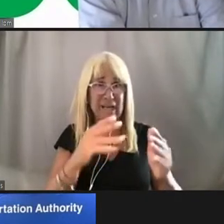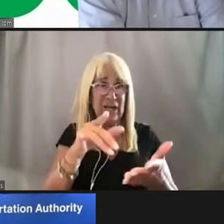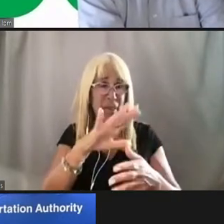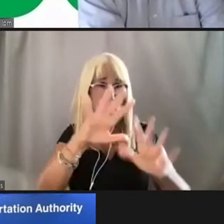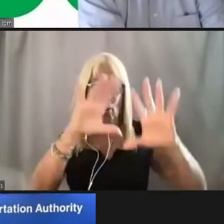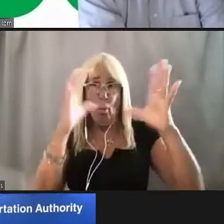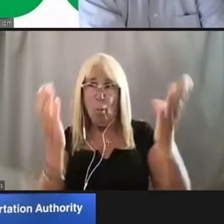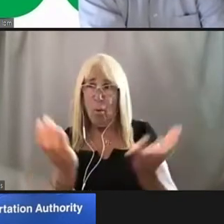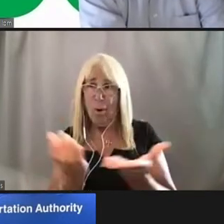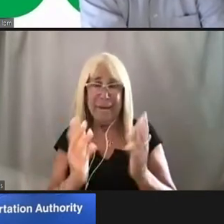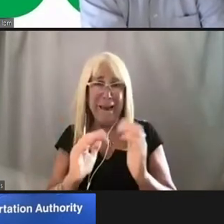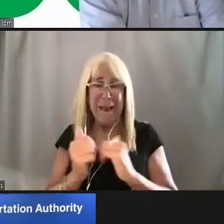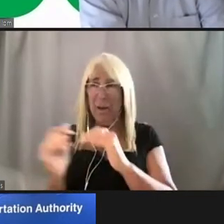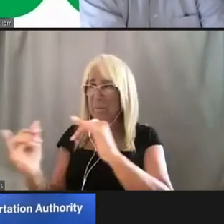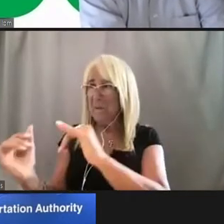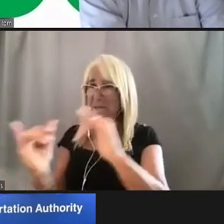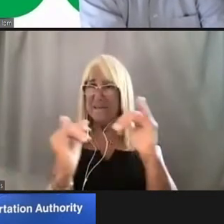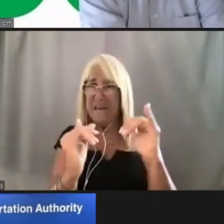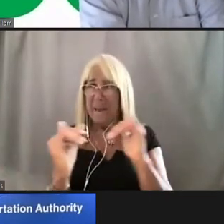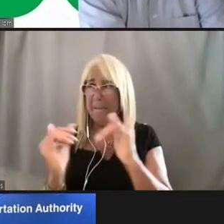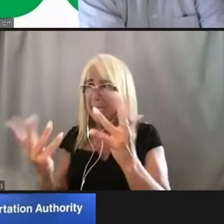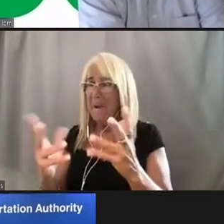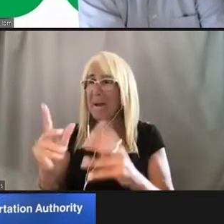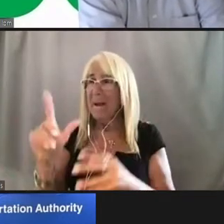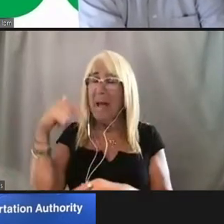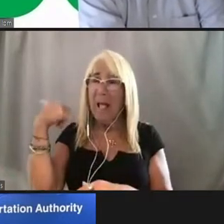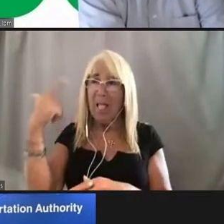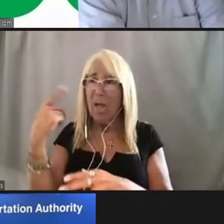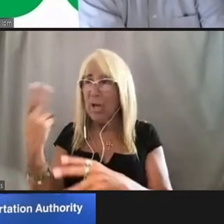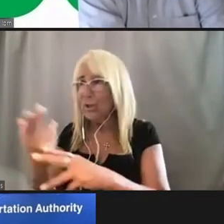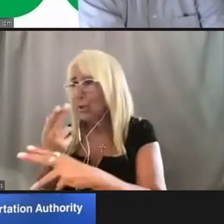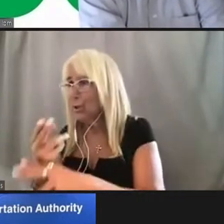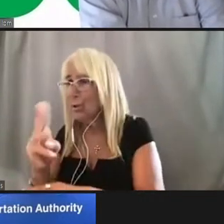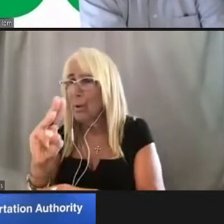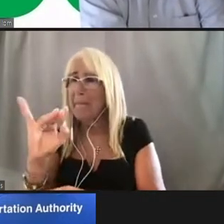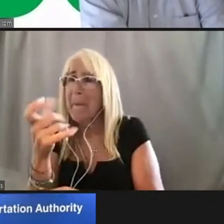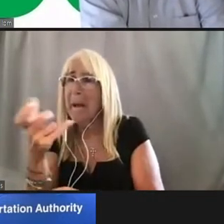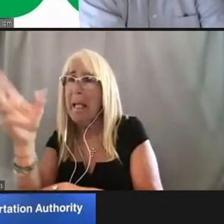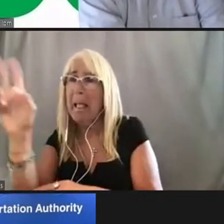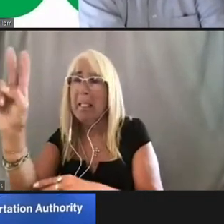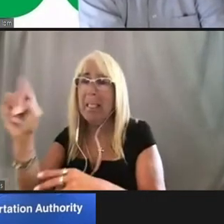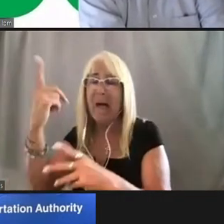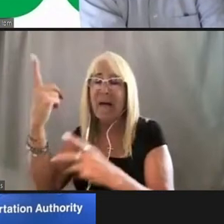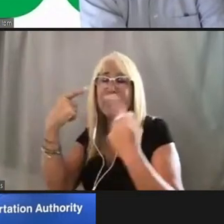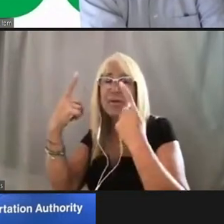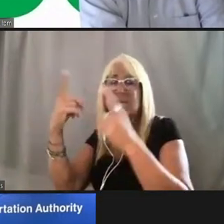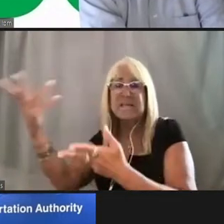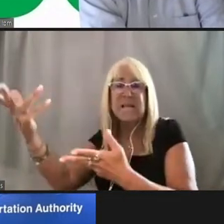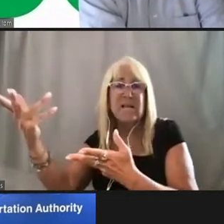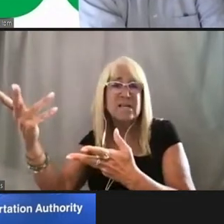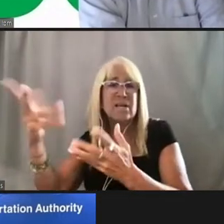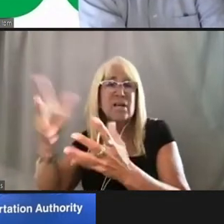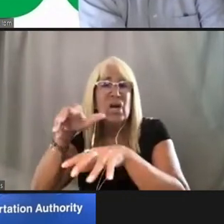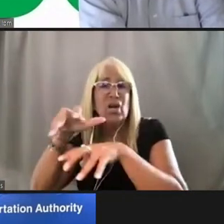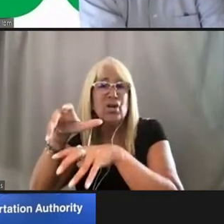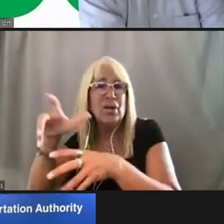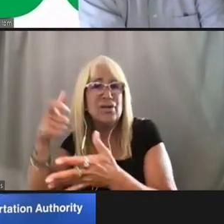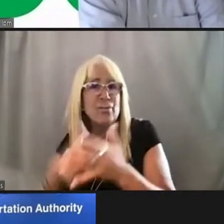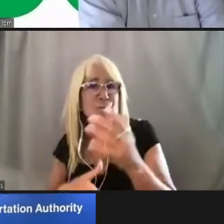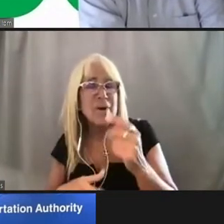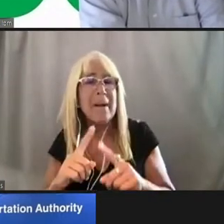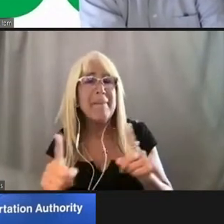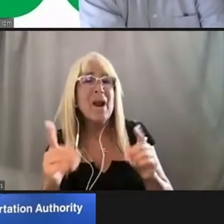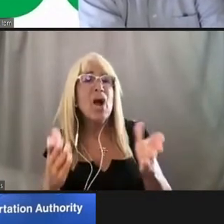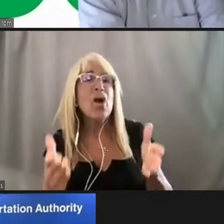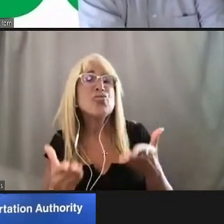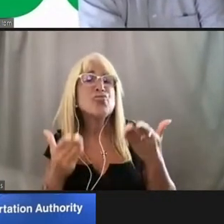London's congestion and pricing is always used Milan as an example of success of successful congestion pricing but I recommend